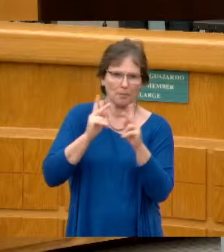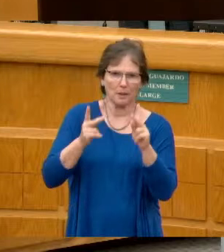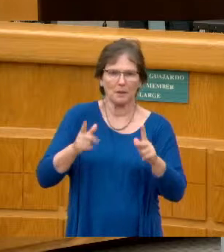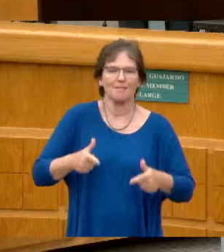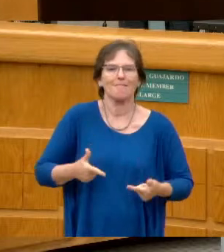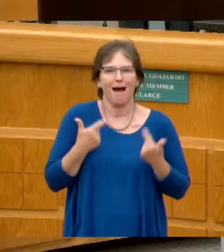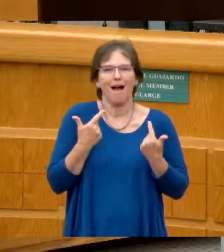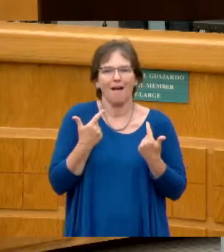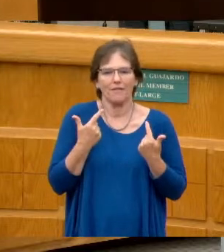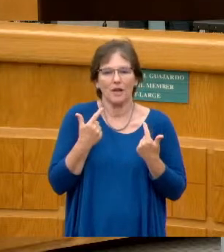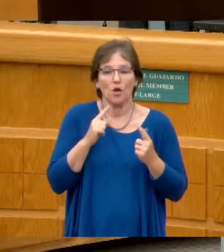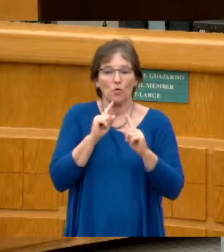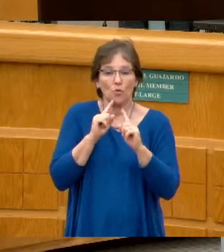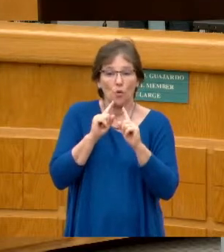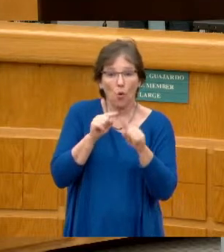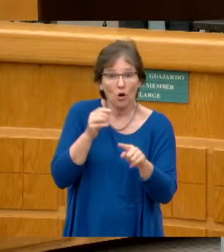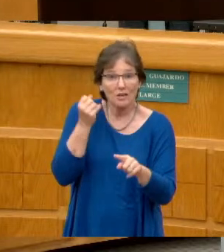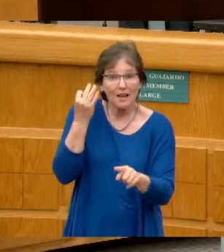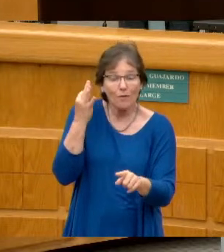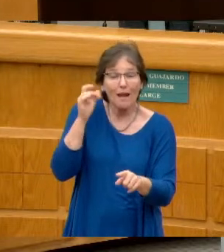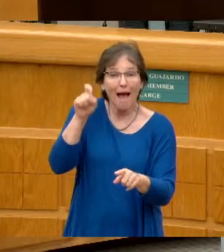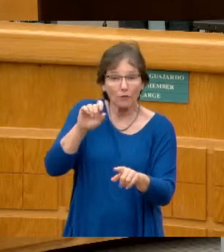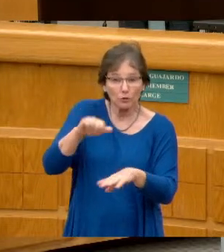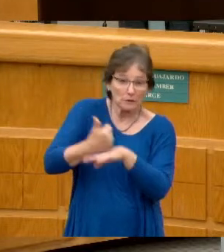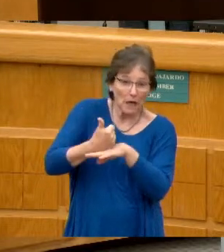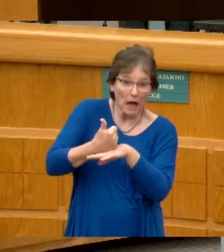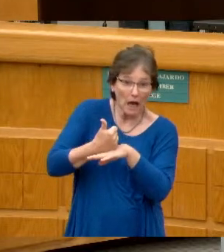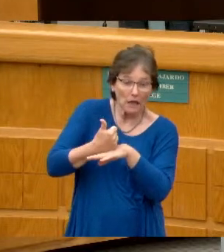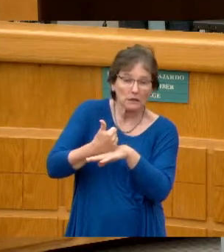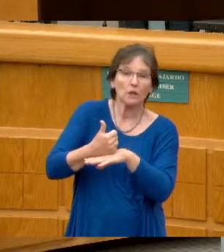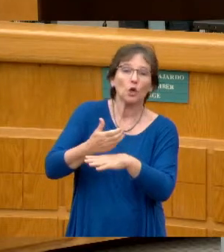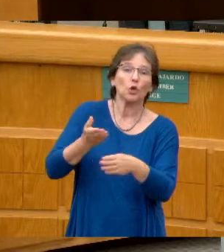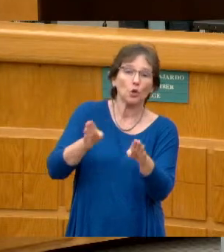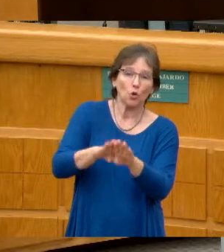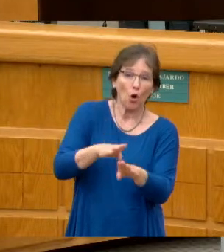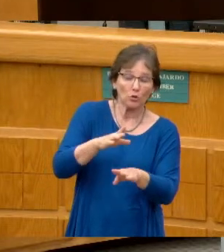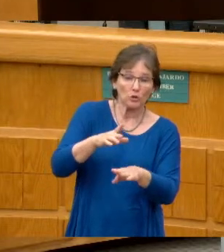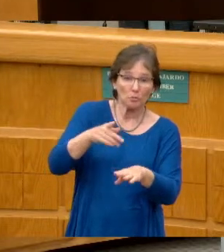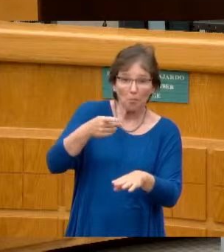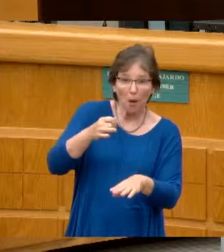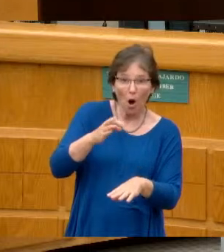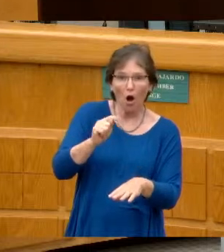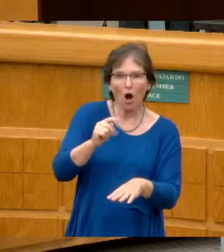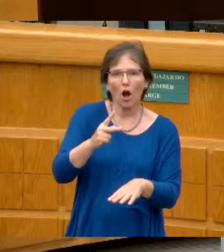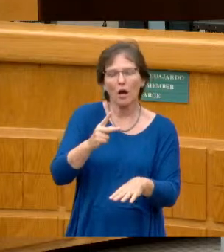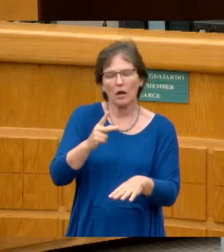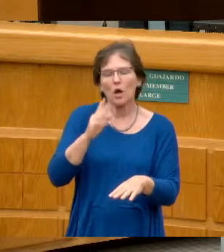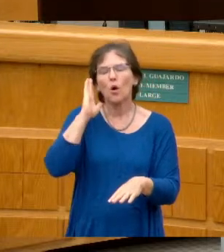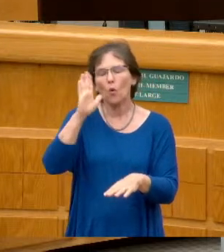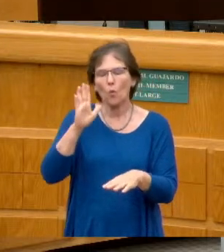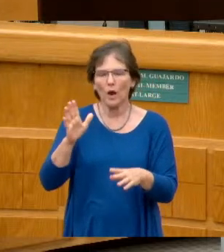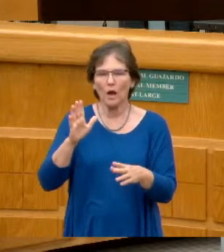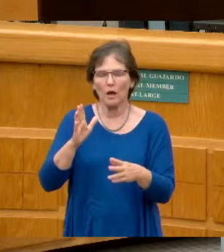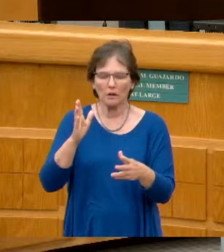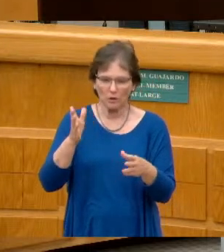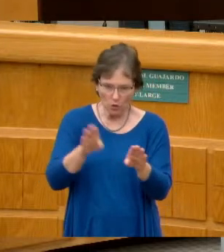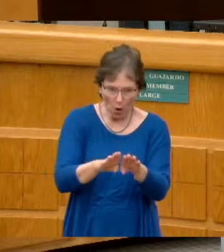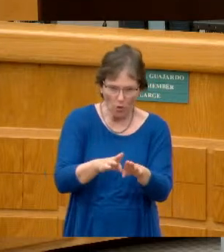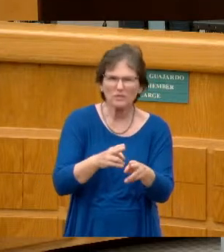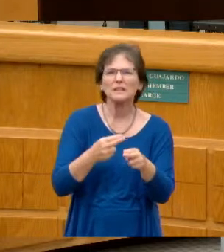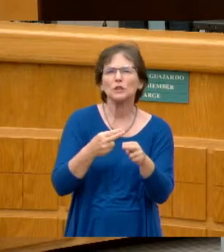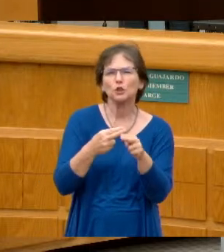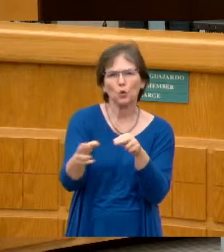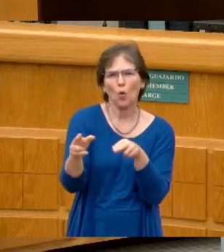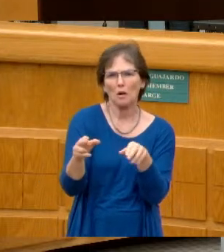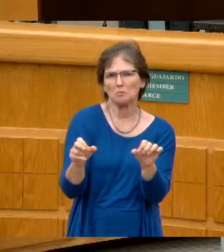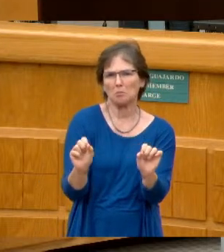is very hard to detect in the surf zone. So as I said, the Nueces County Emergency Operations Center is continuing to monitor weather